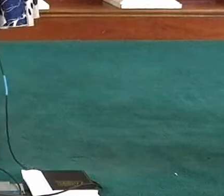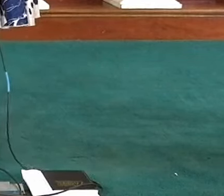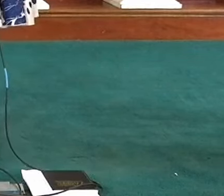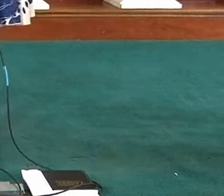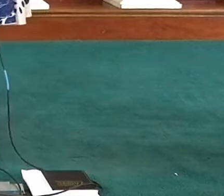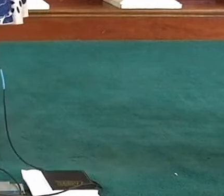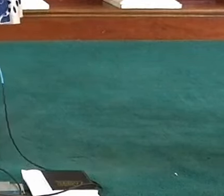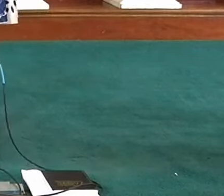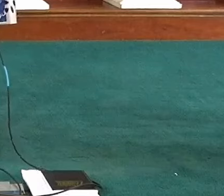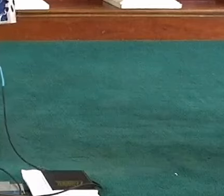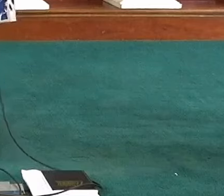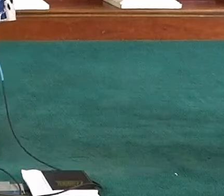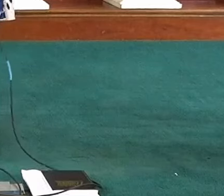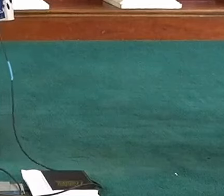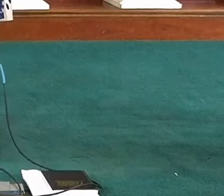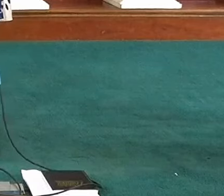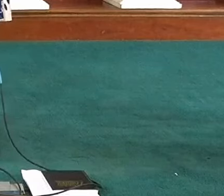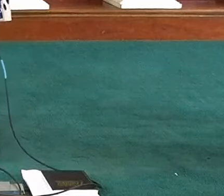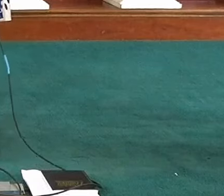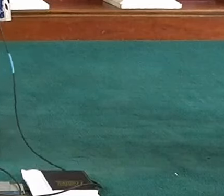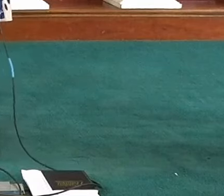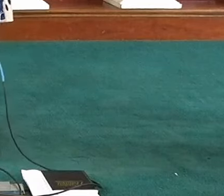ata patam sa.